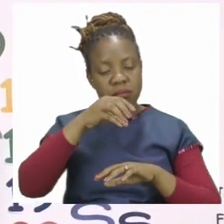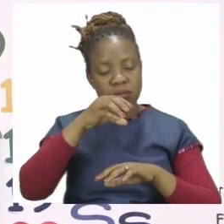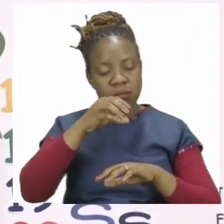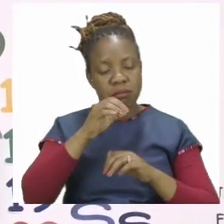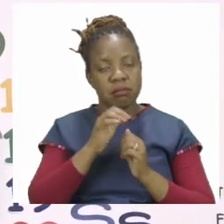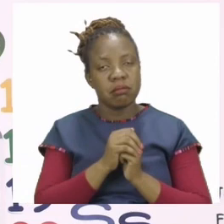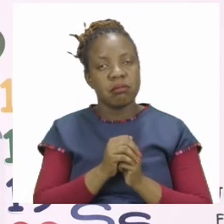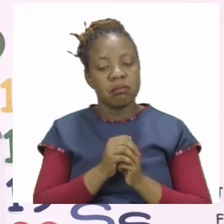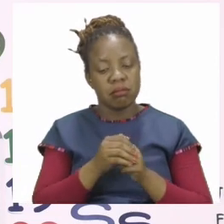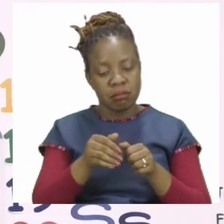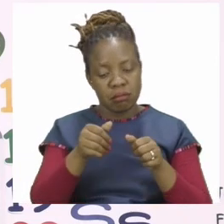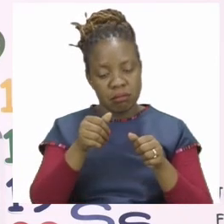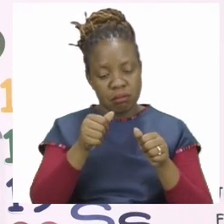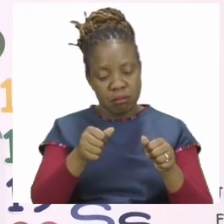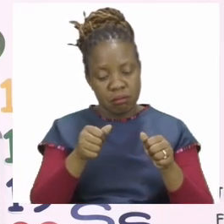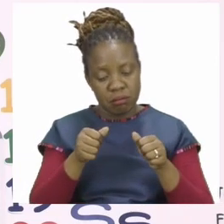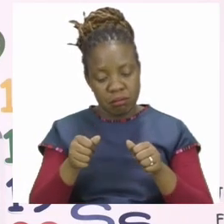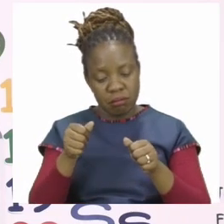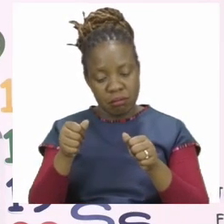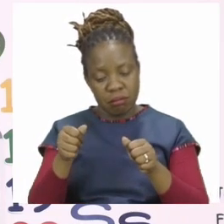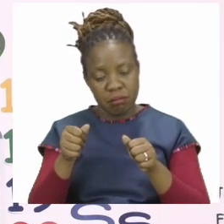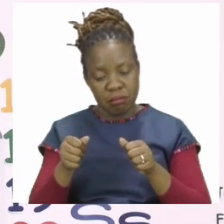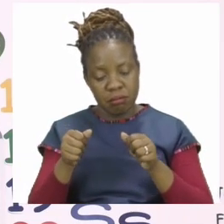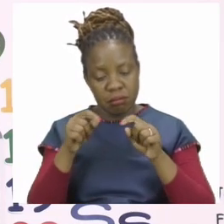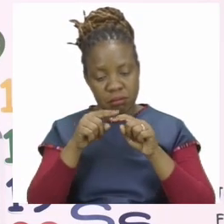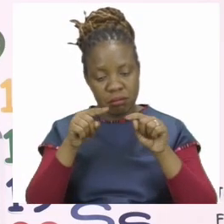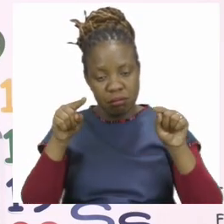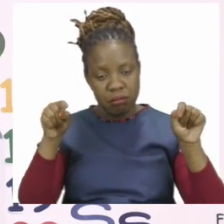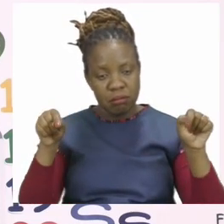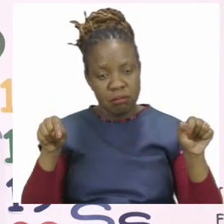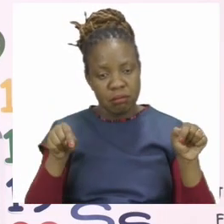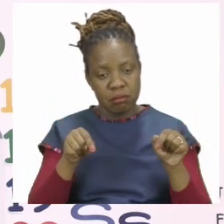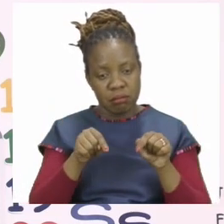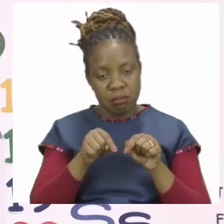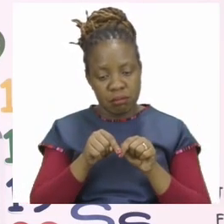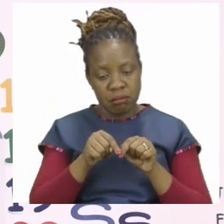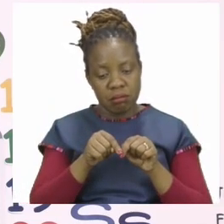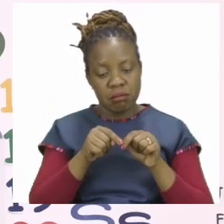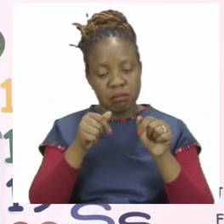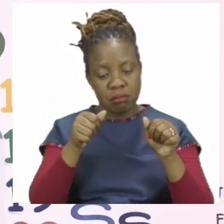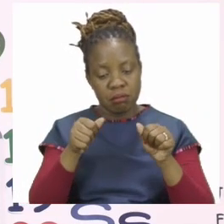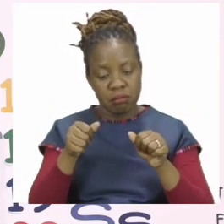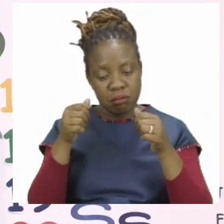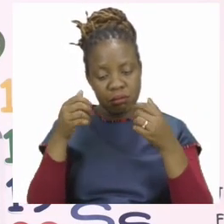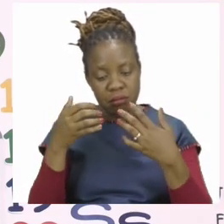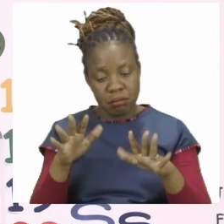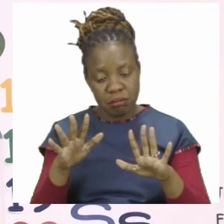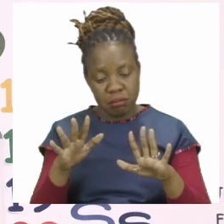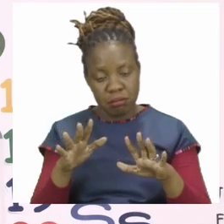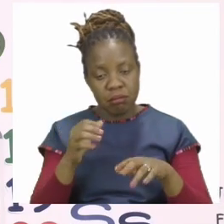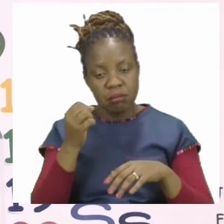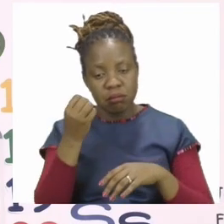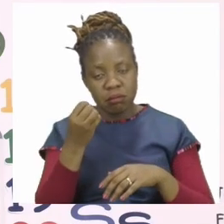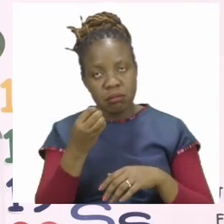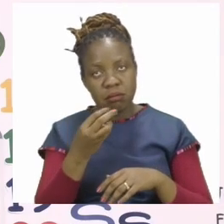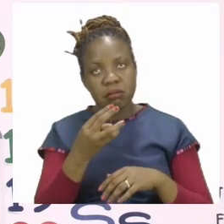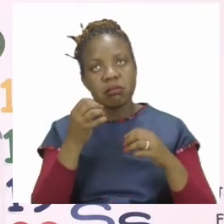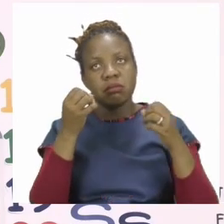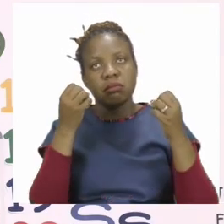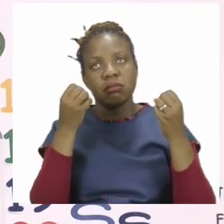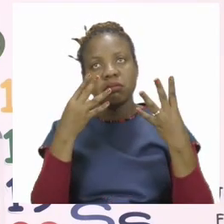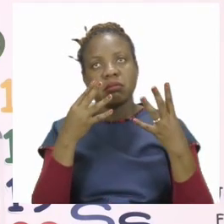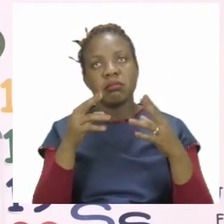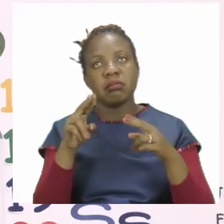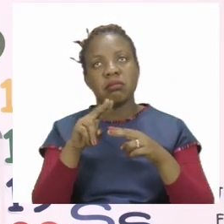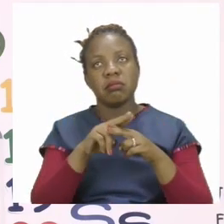shape, and then you count how many bottle caps you used. Don't forget, make sure you go back